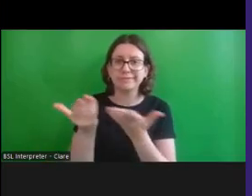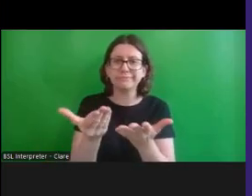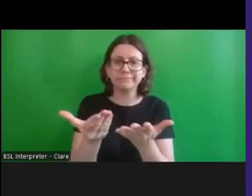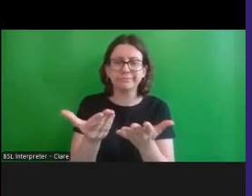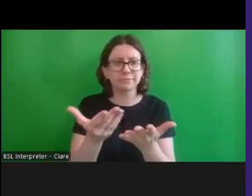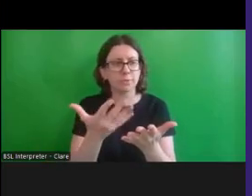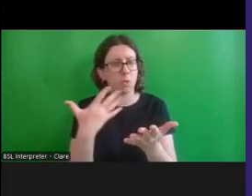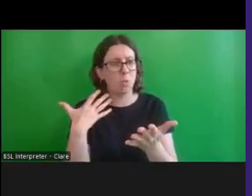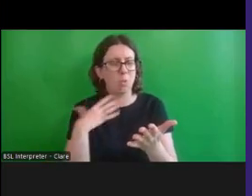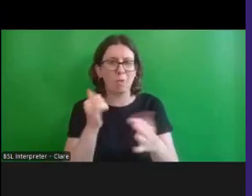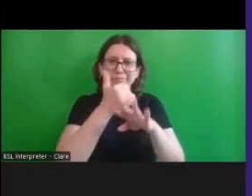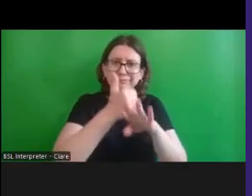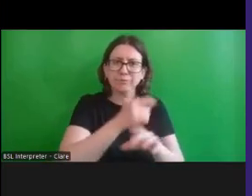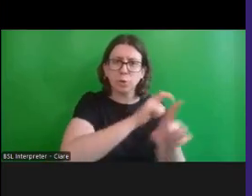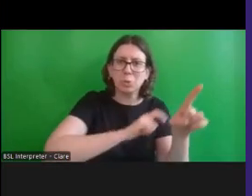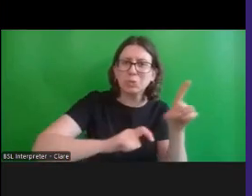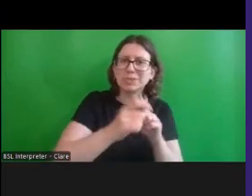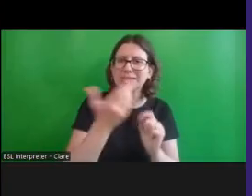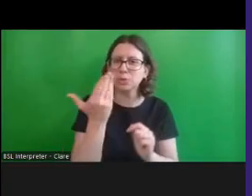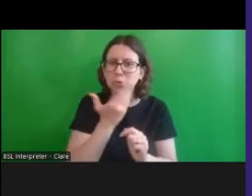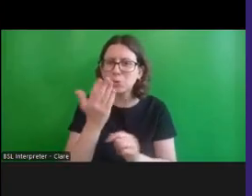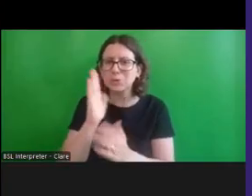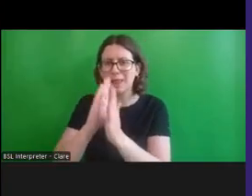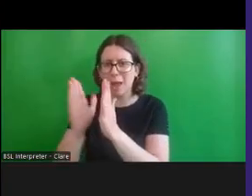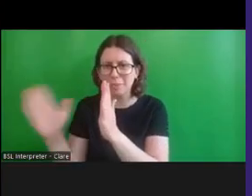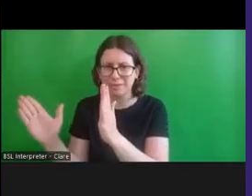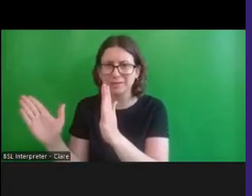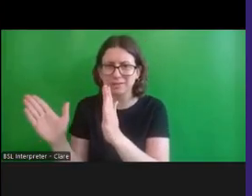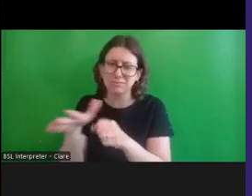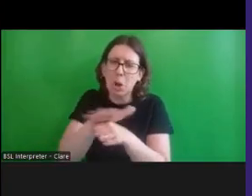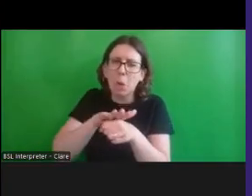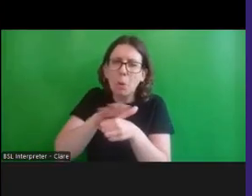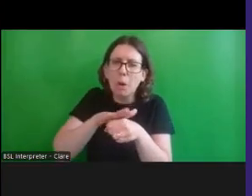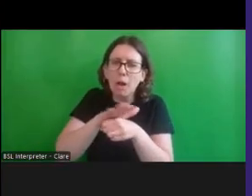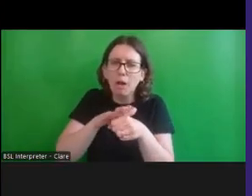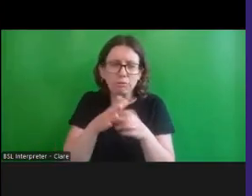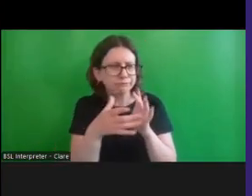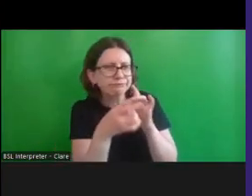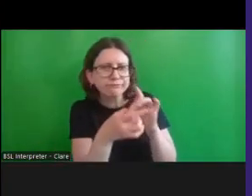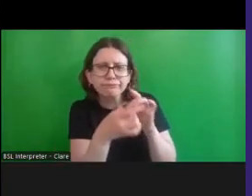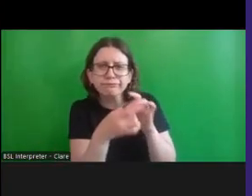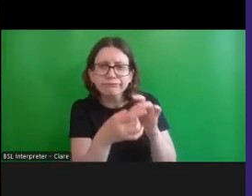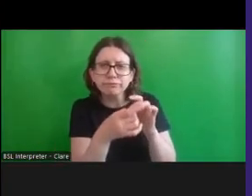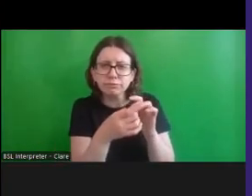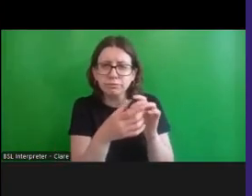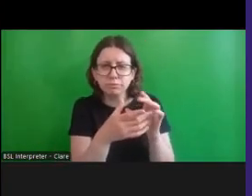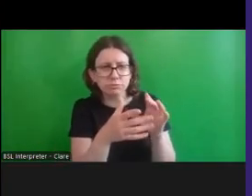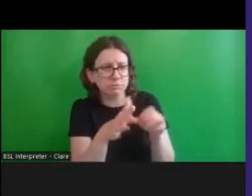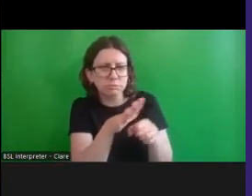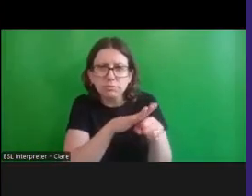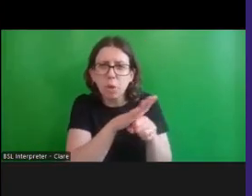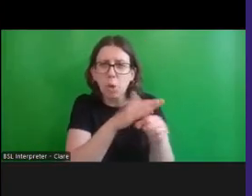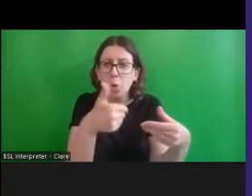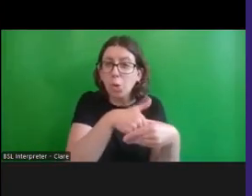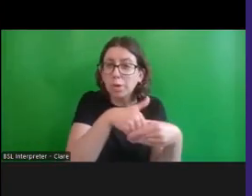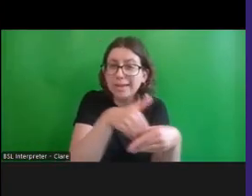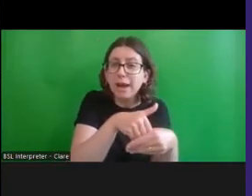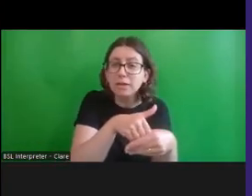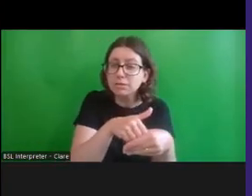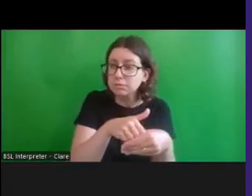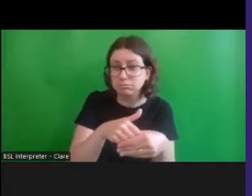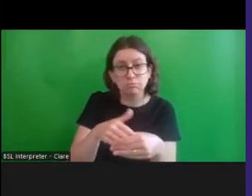in communities, schools, and libraries, locally led, tailored to individual contexts, much like the work that the people on this call will be